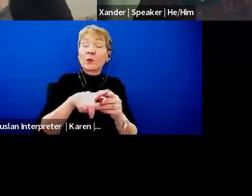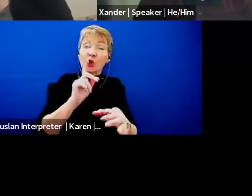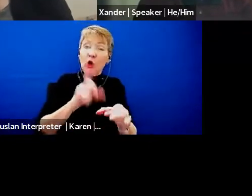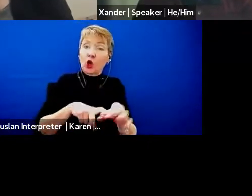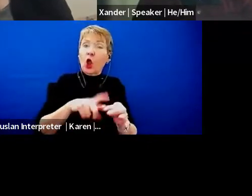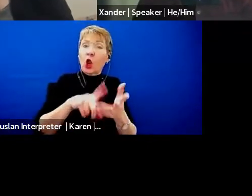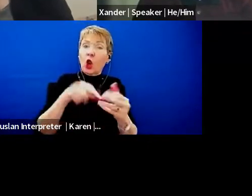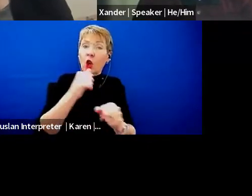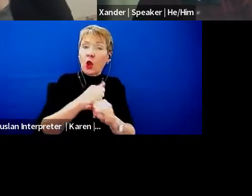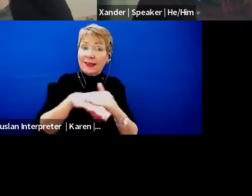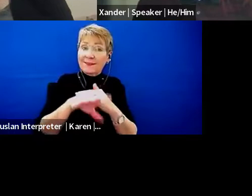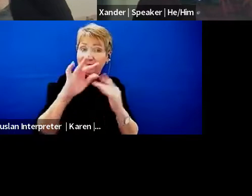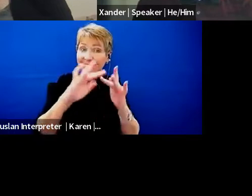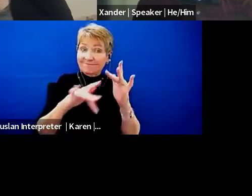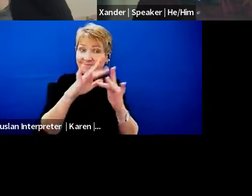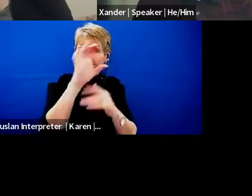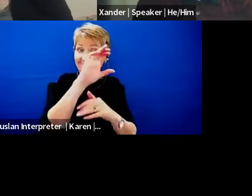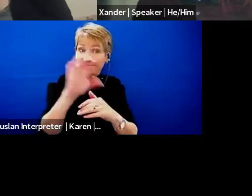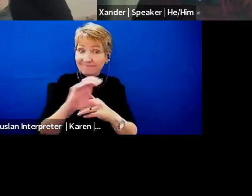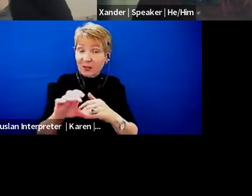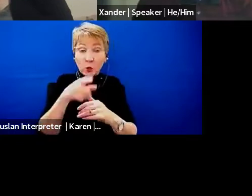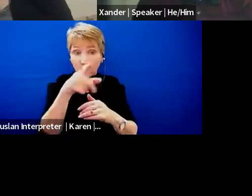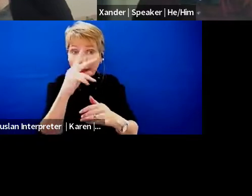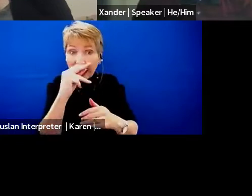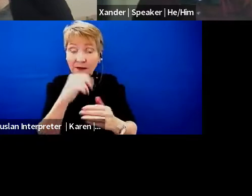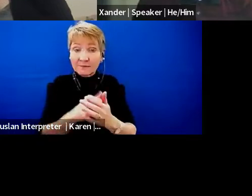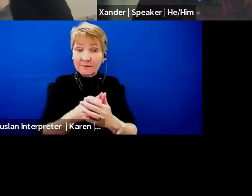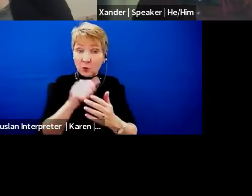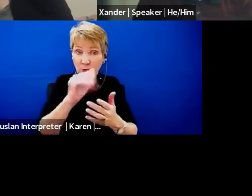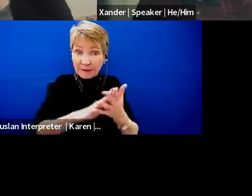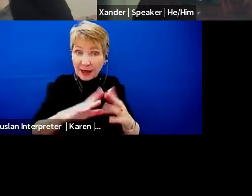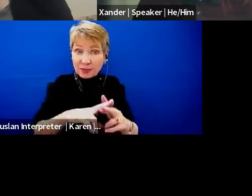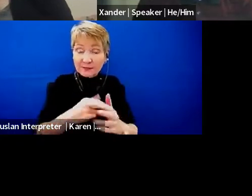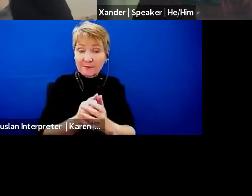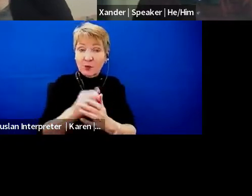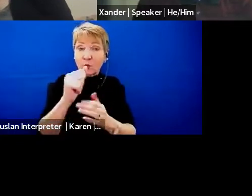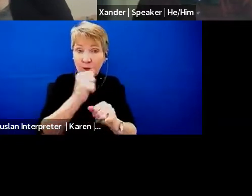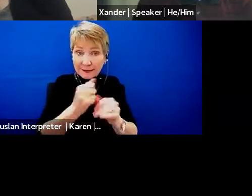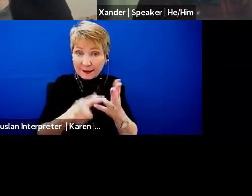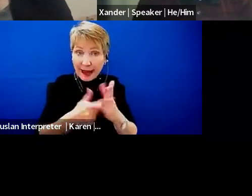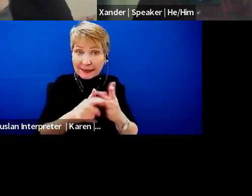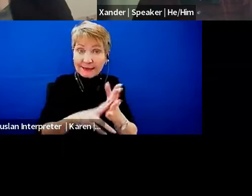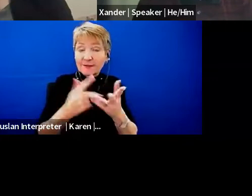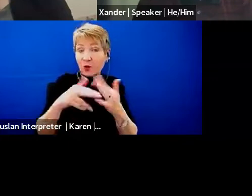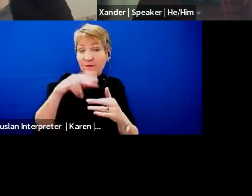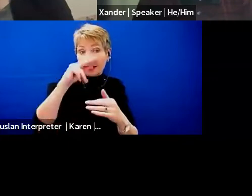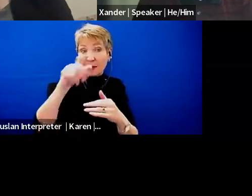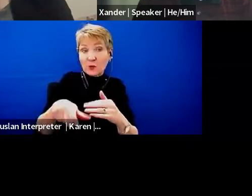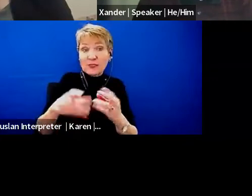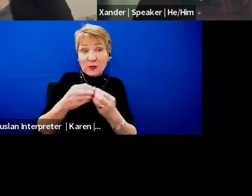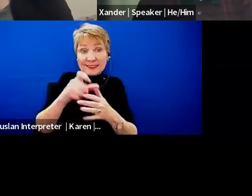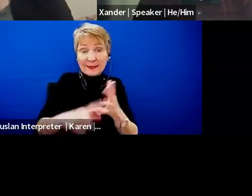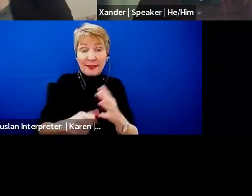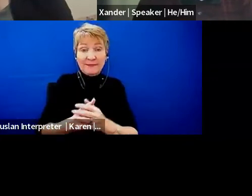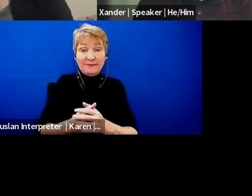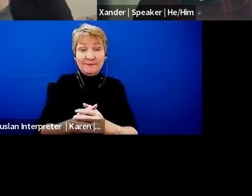whether it is as a young person with a disability or as a parent or guardian of a young person with a disability, have a great opportunity